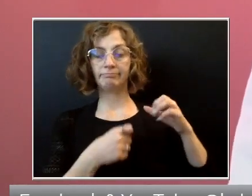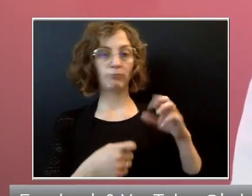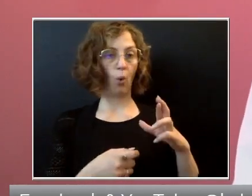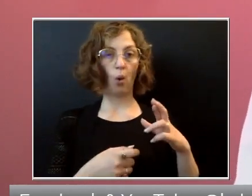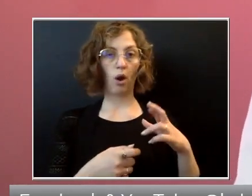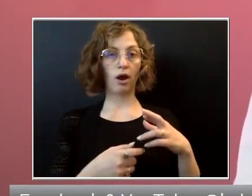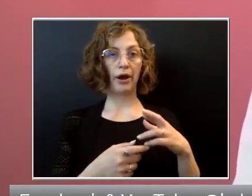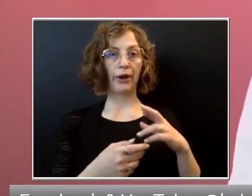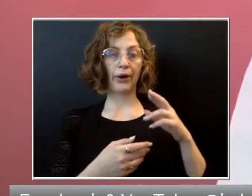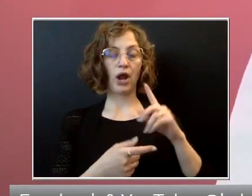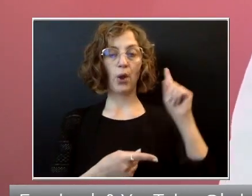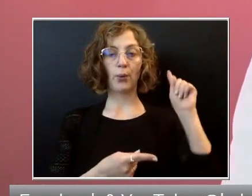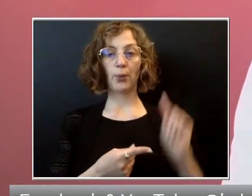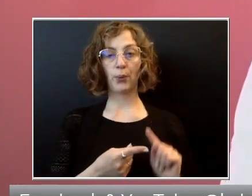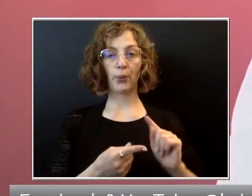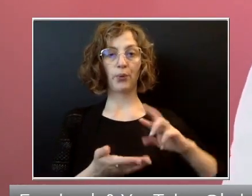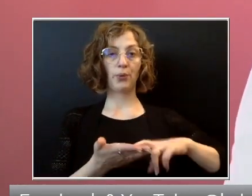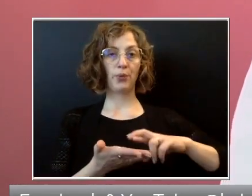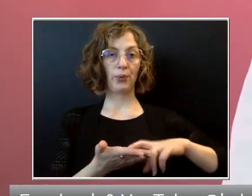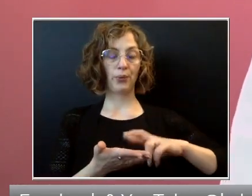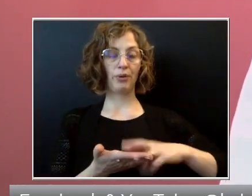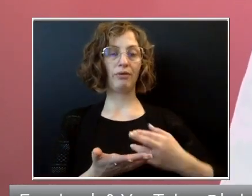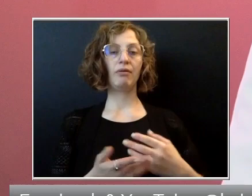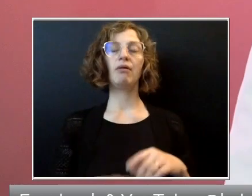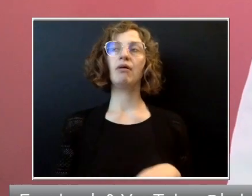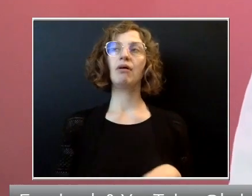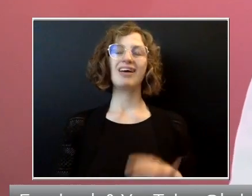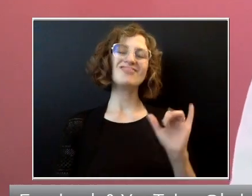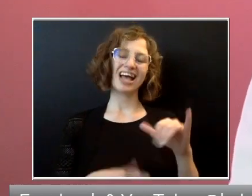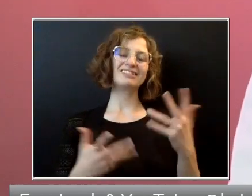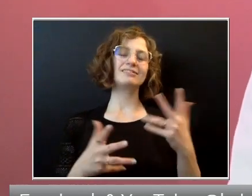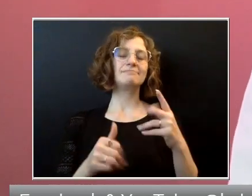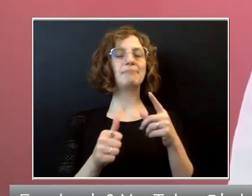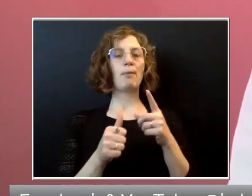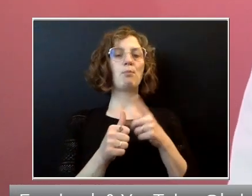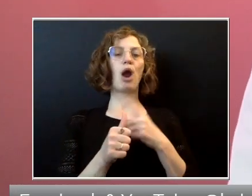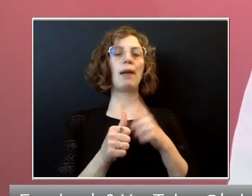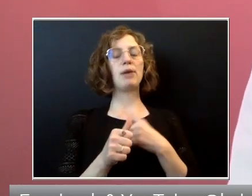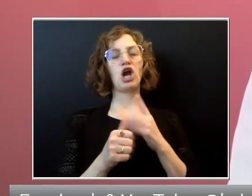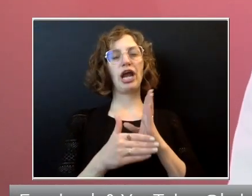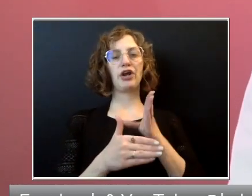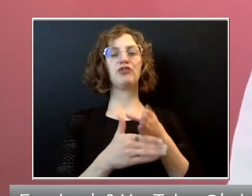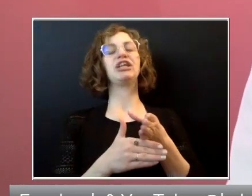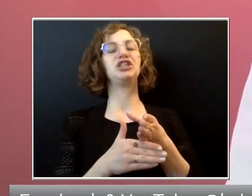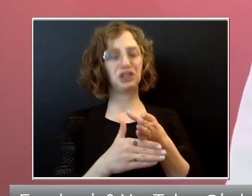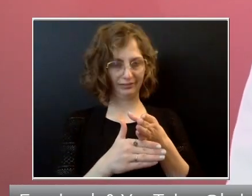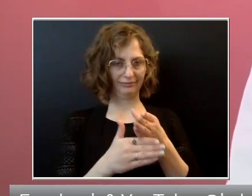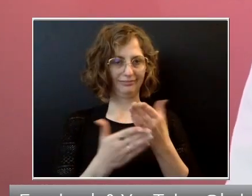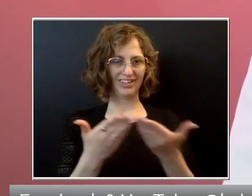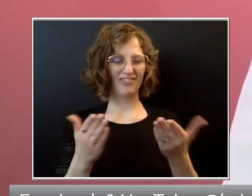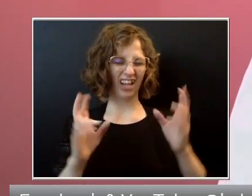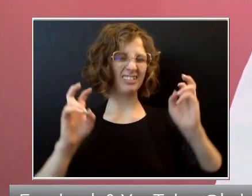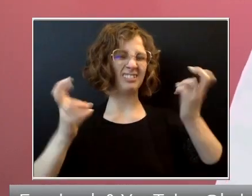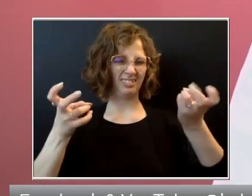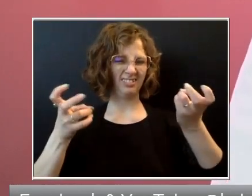primary prevention device. It's there in case an event happens, and so